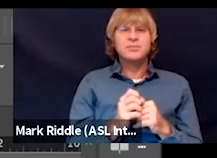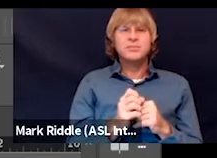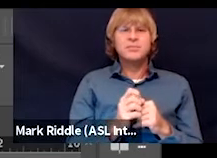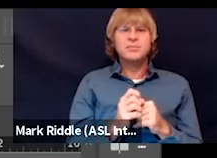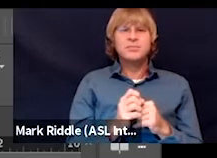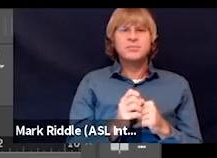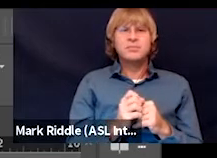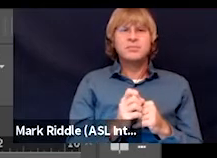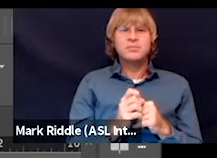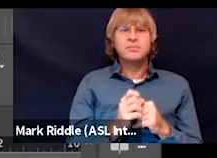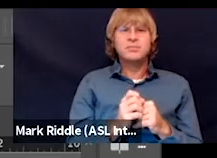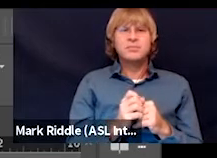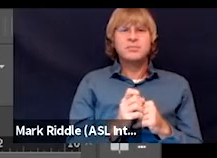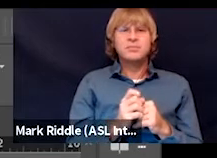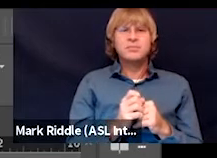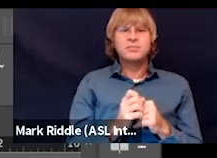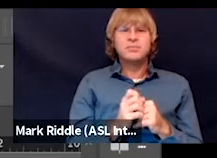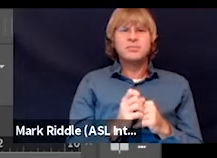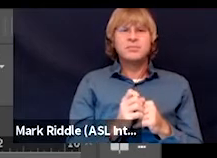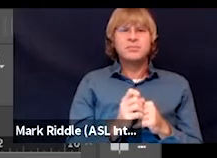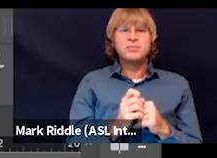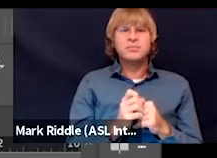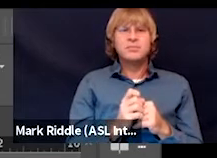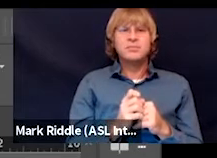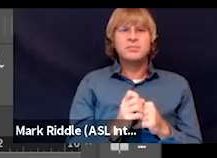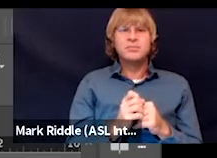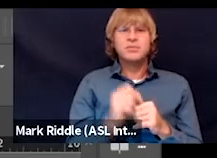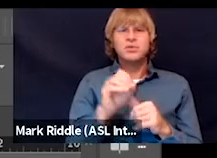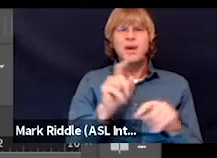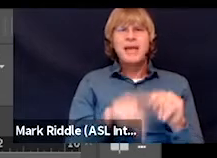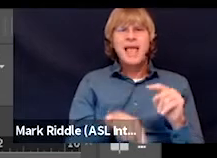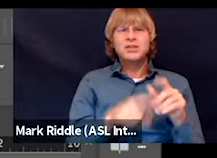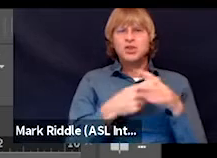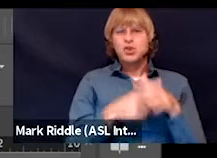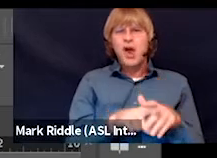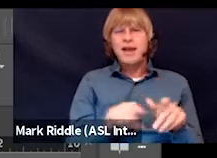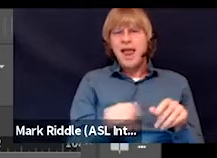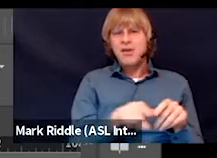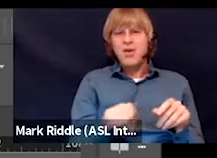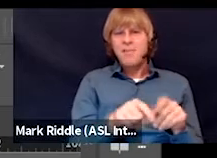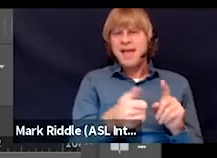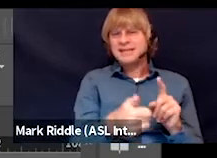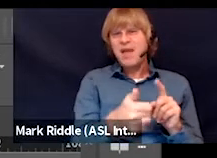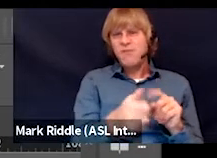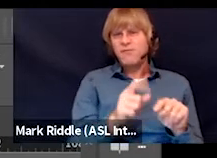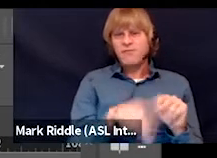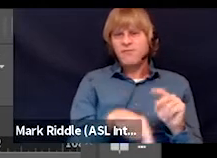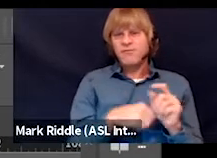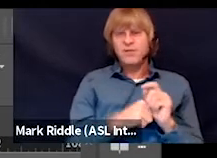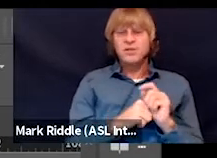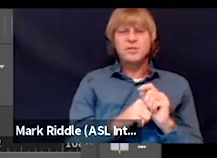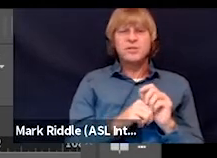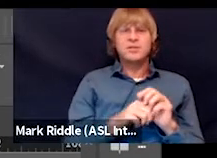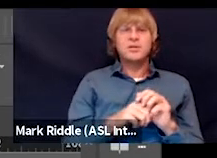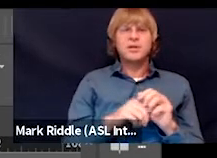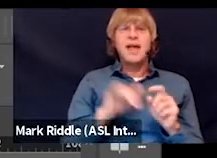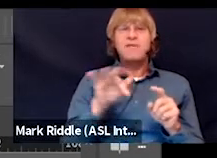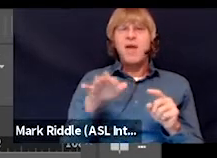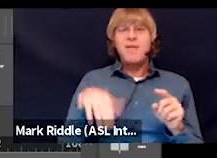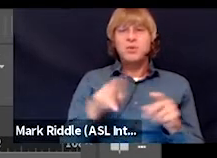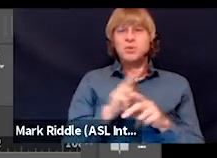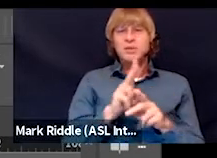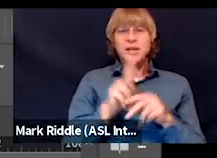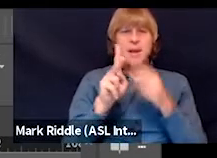below it. Now I got to get back. There we go. So it can't start down here by itself. So if you haven't used